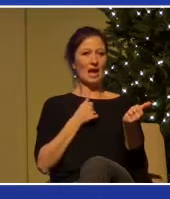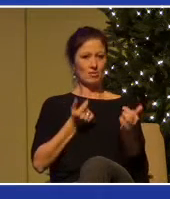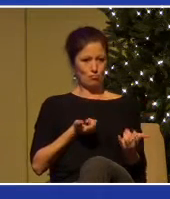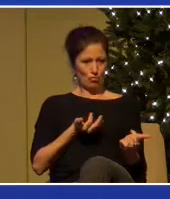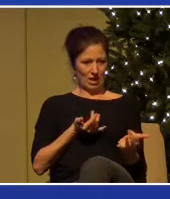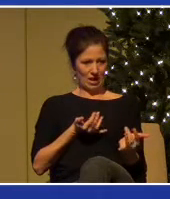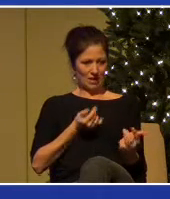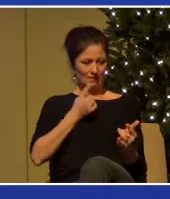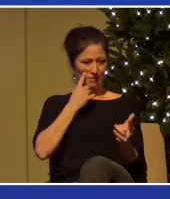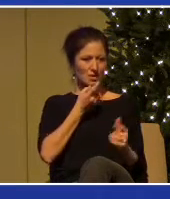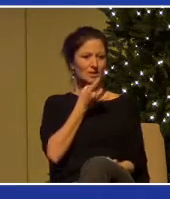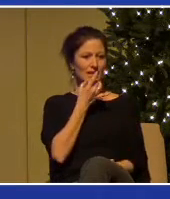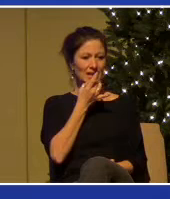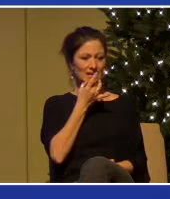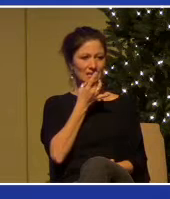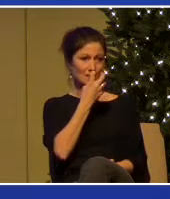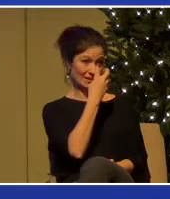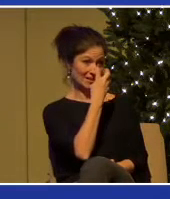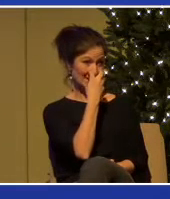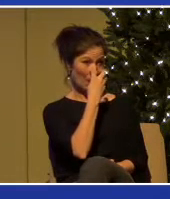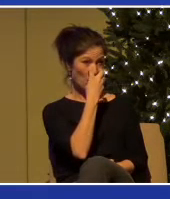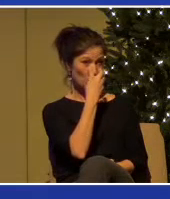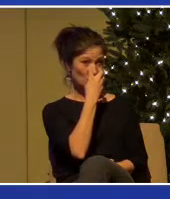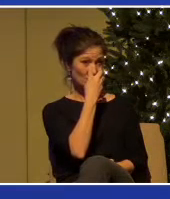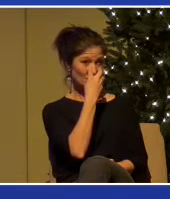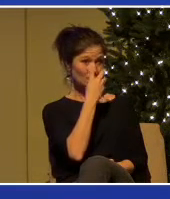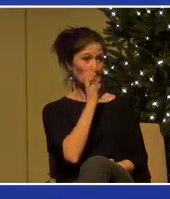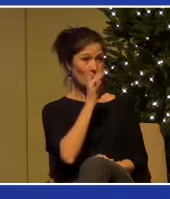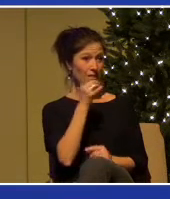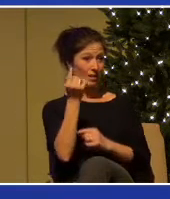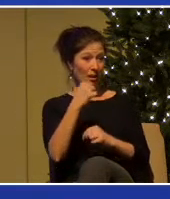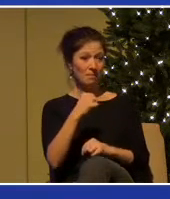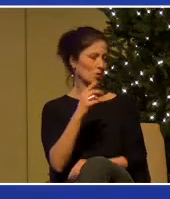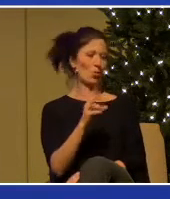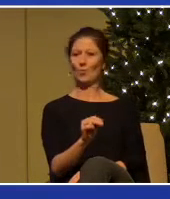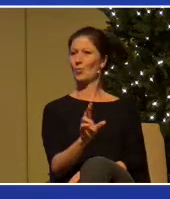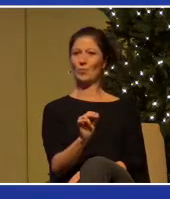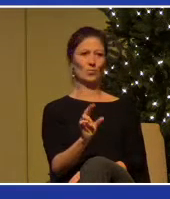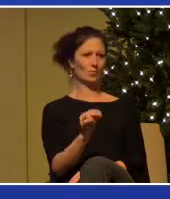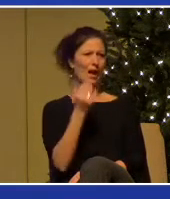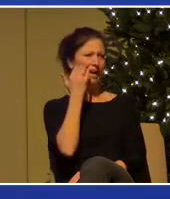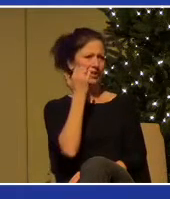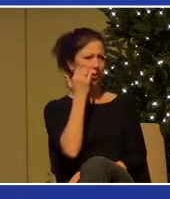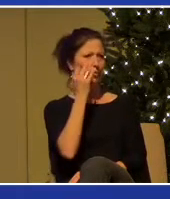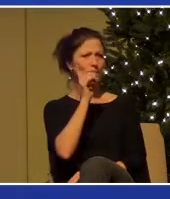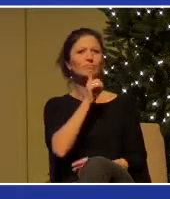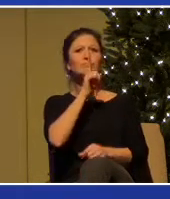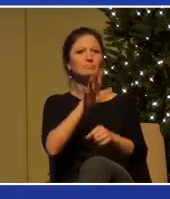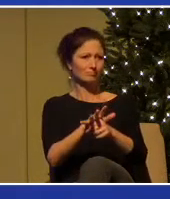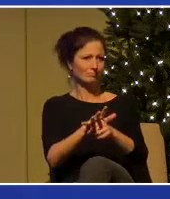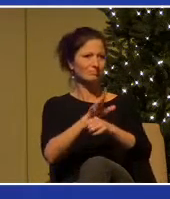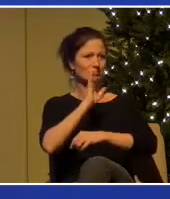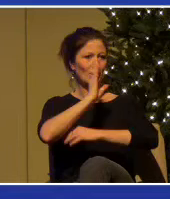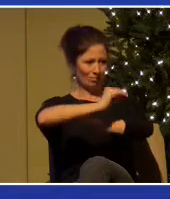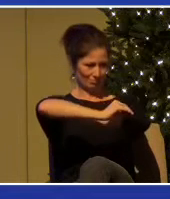there's never any doubt that the light will come. Just